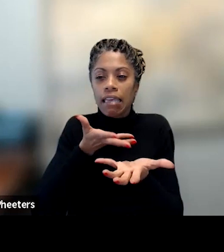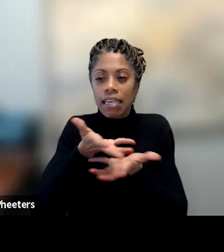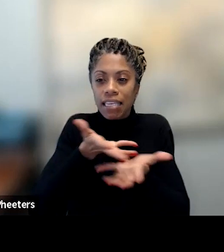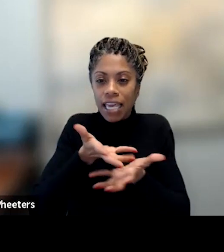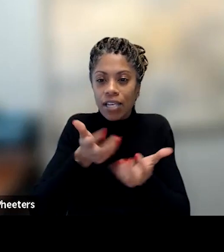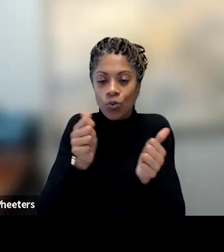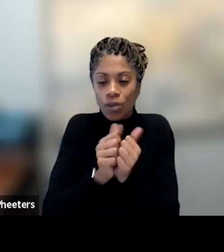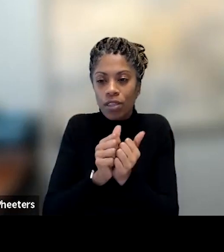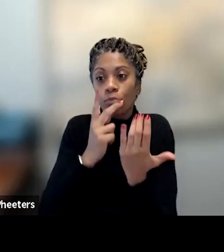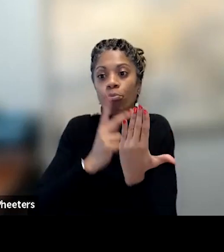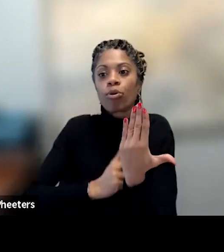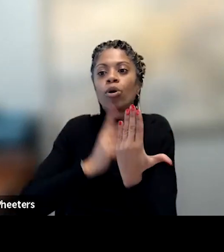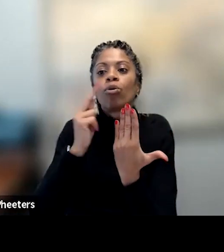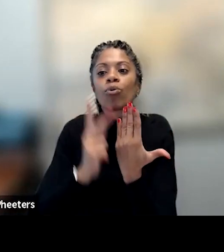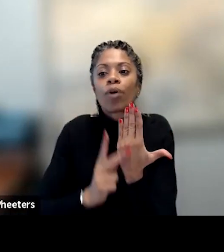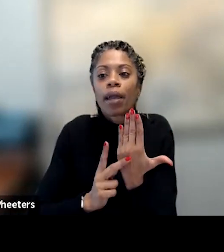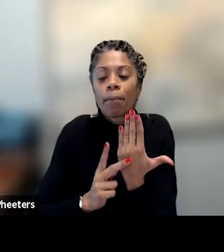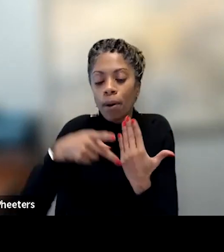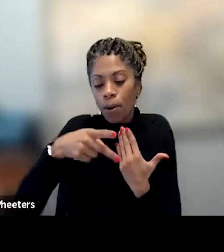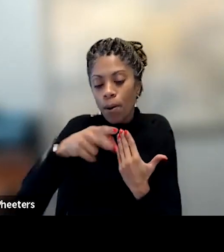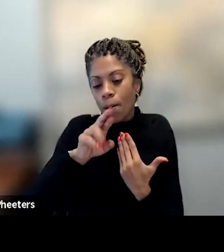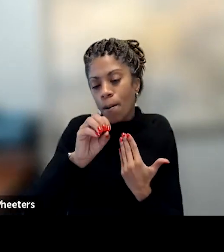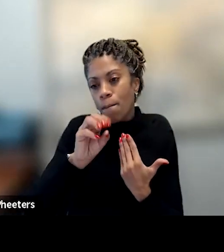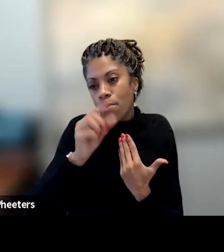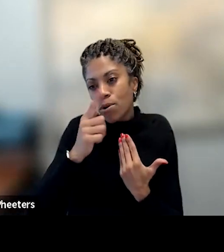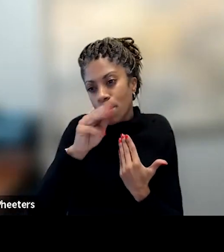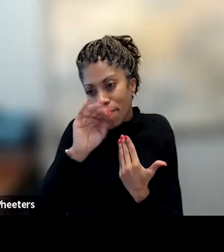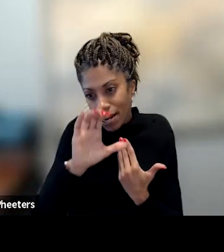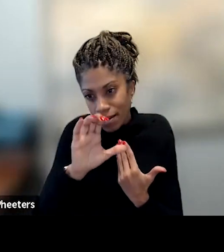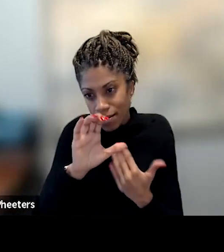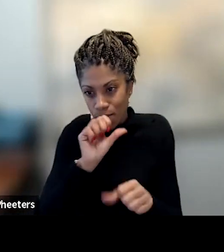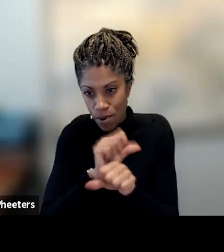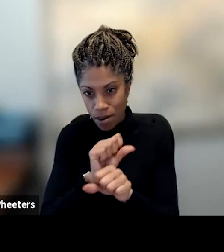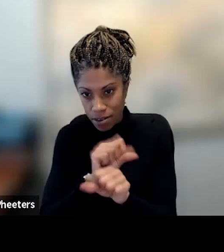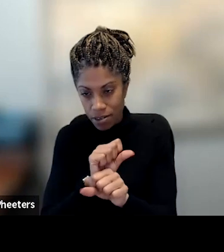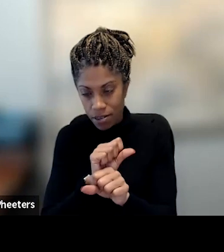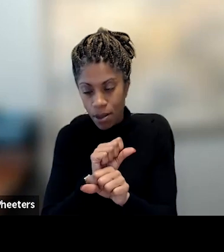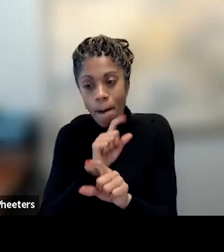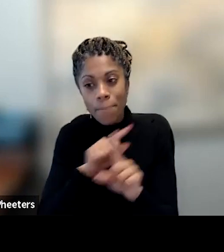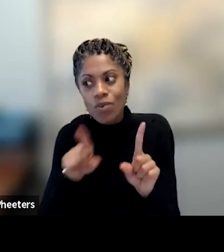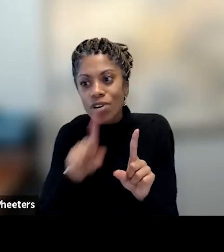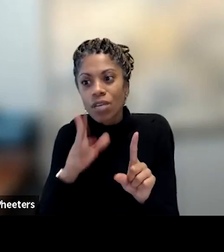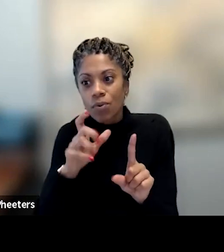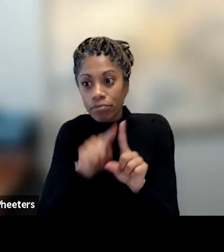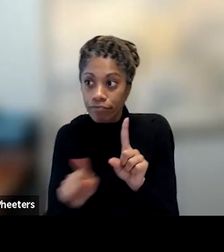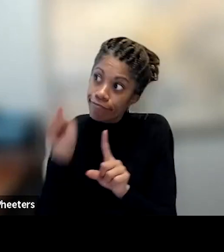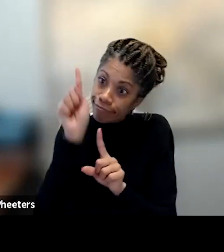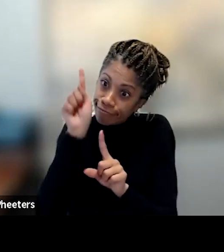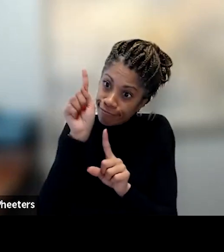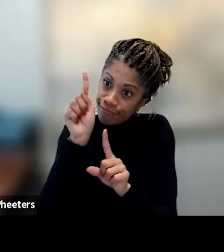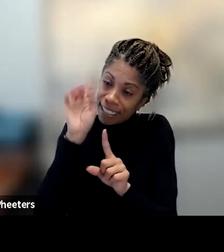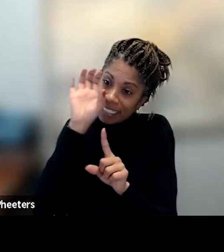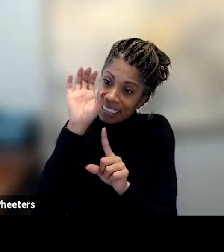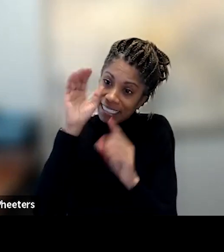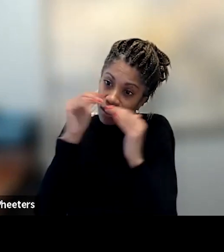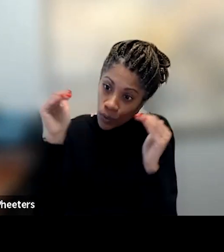And so we're going to talk a little bit about that, about how do you really get your footing and make sure that your colleagues in the C-suite and on the program side and the grants management office